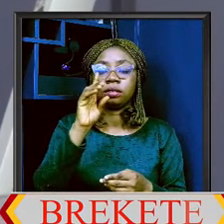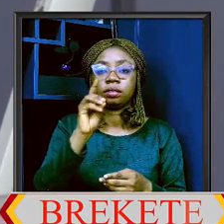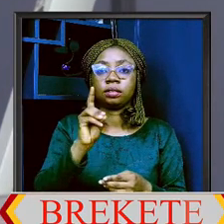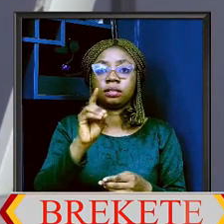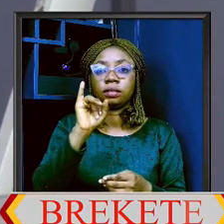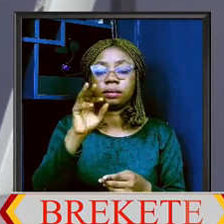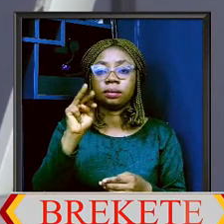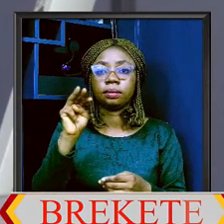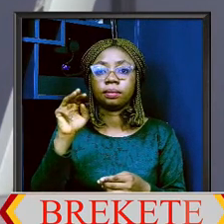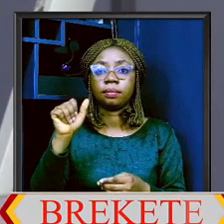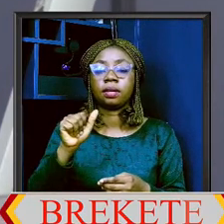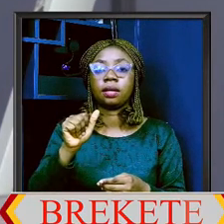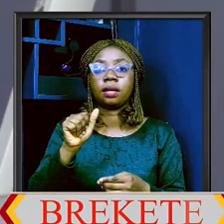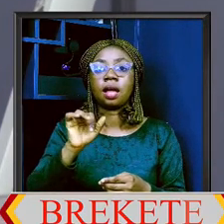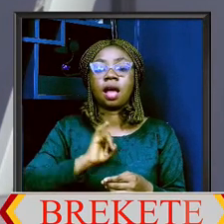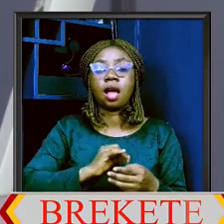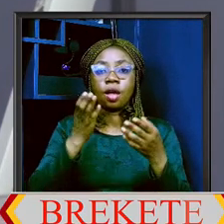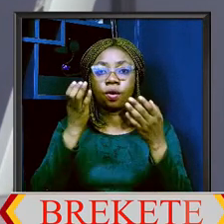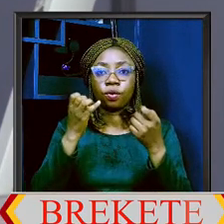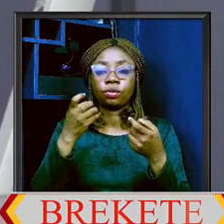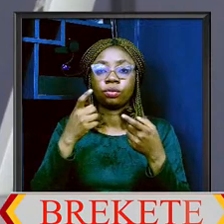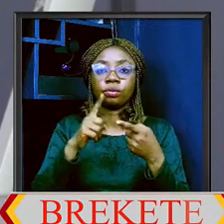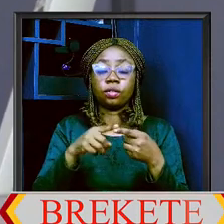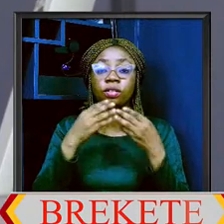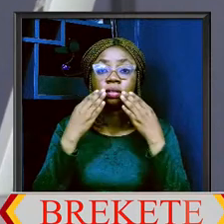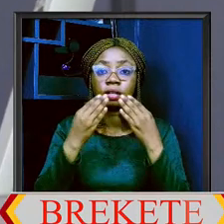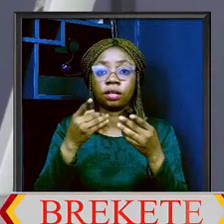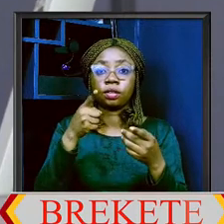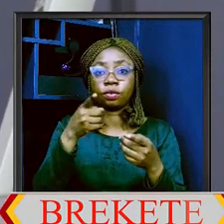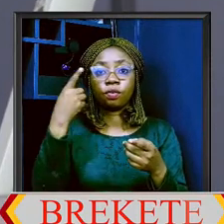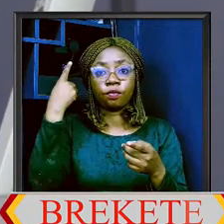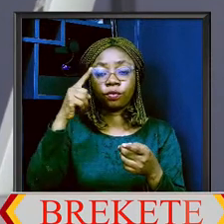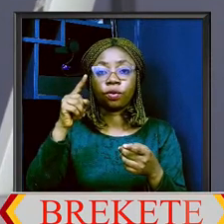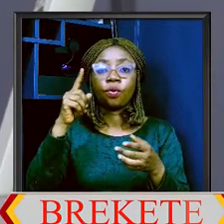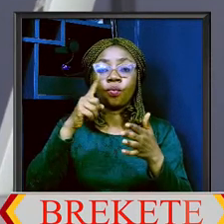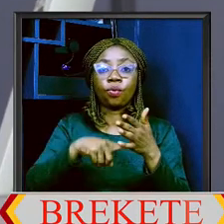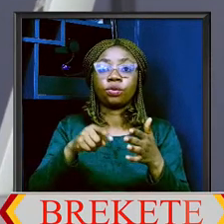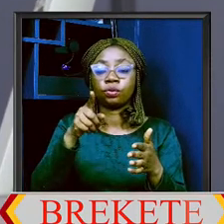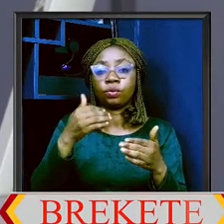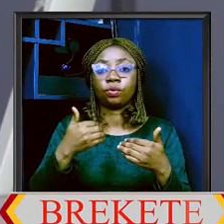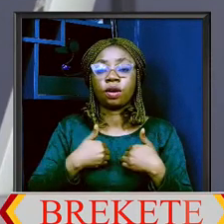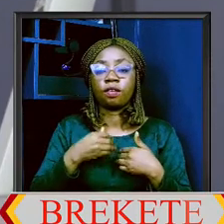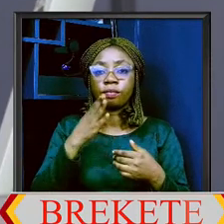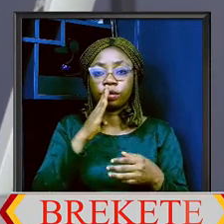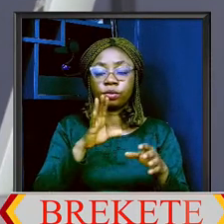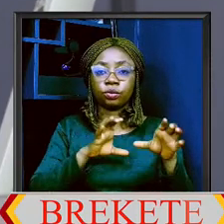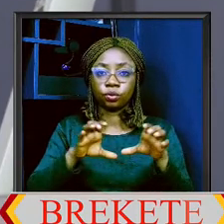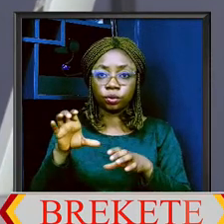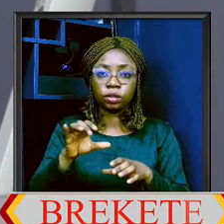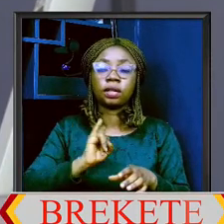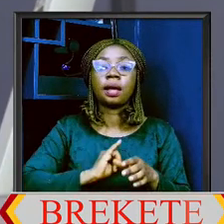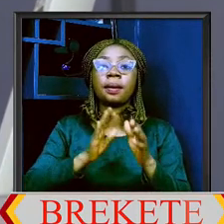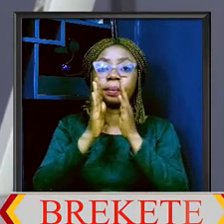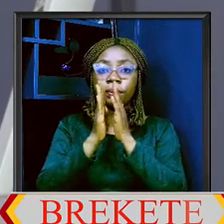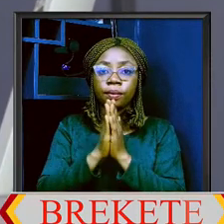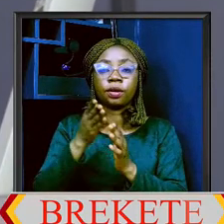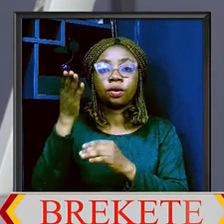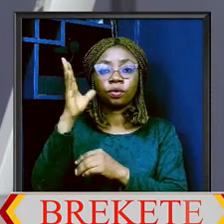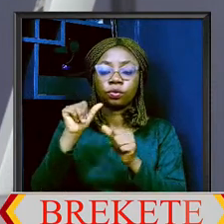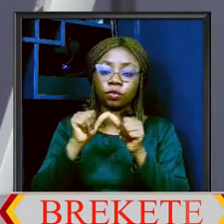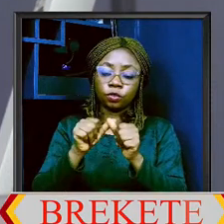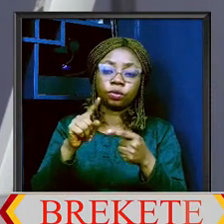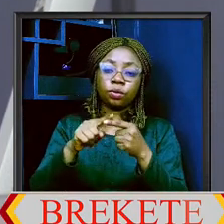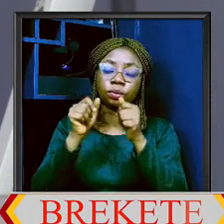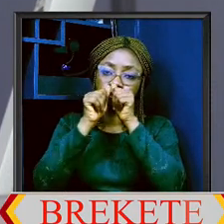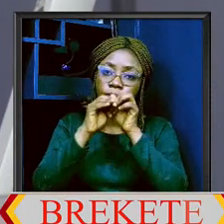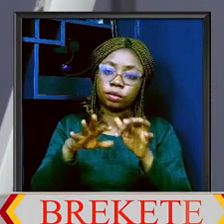is I want to thank you for all you have been doing for this country bless